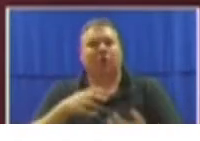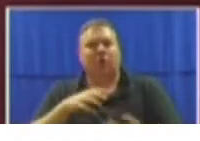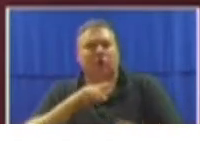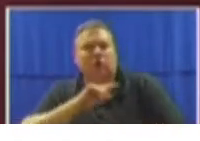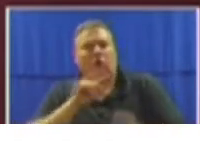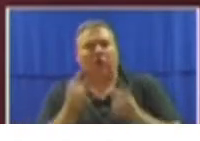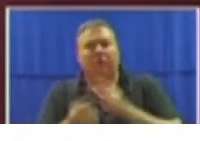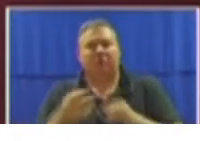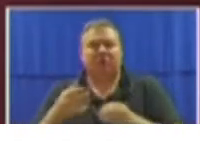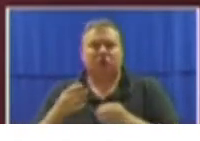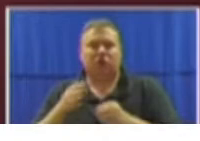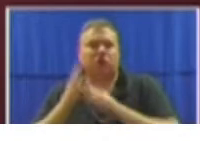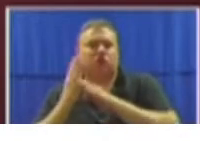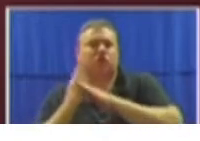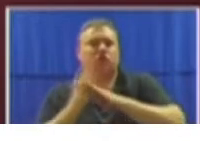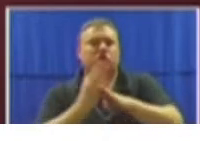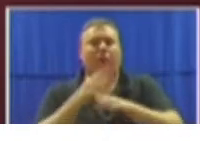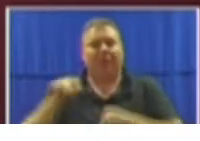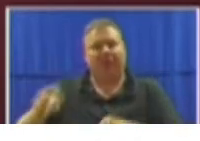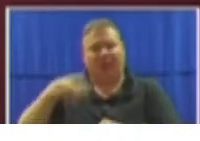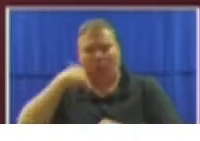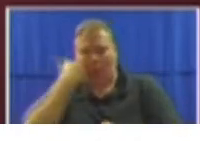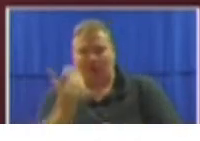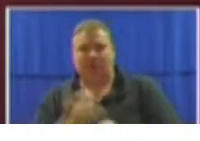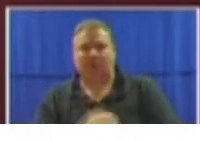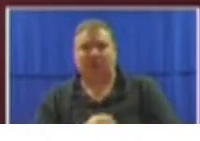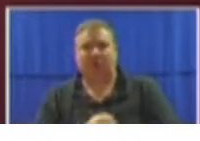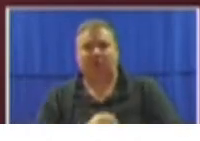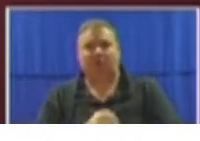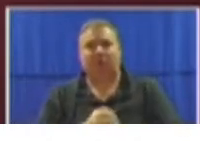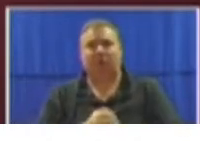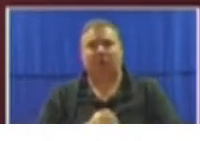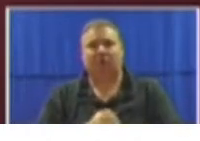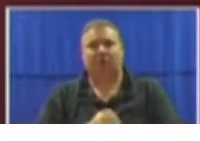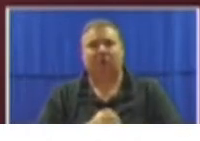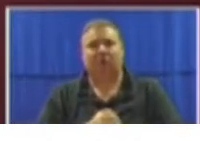a resistance against transformation and progress.